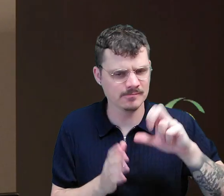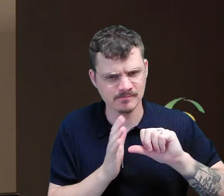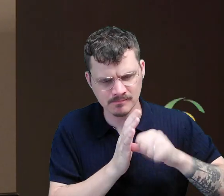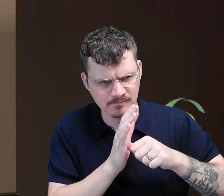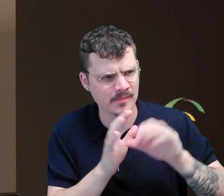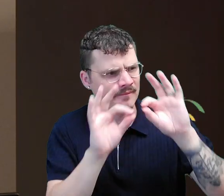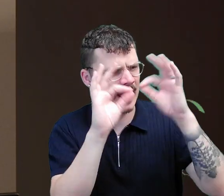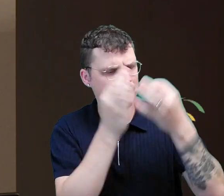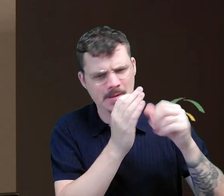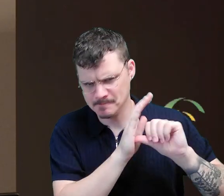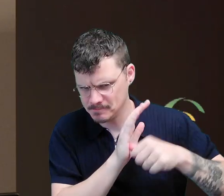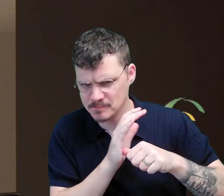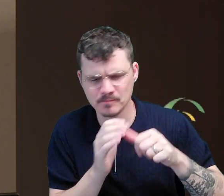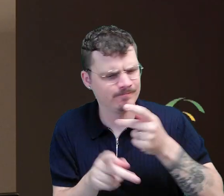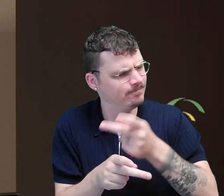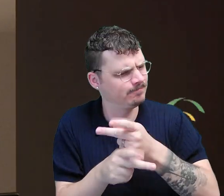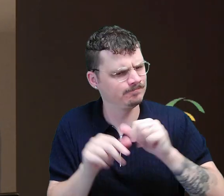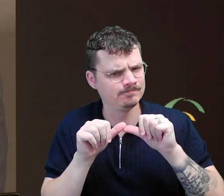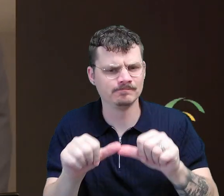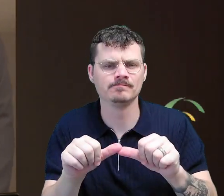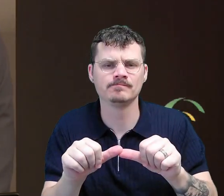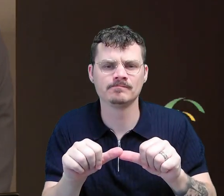His family insisted on it.